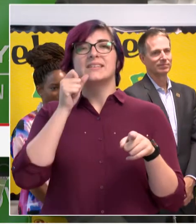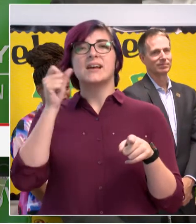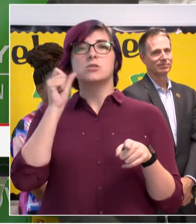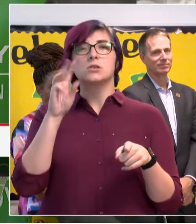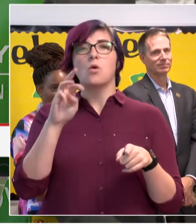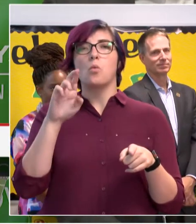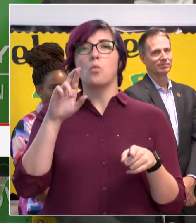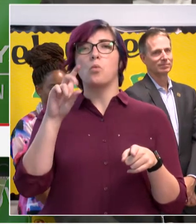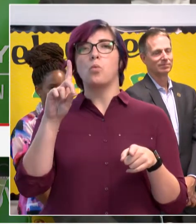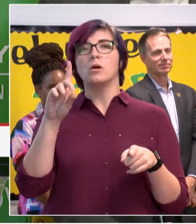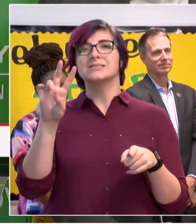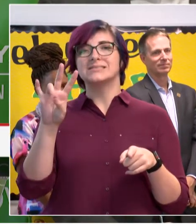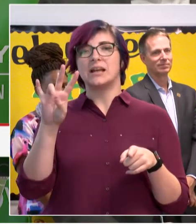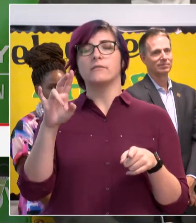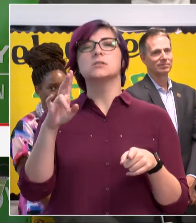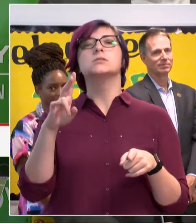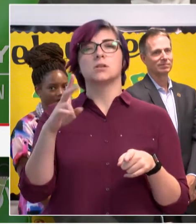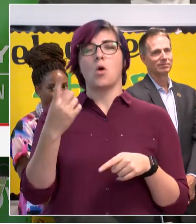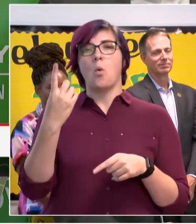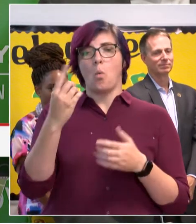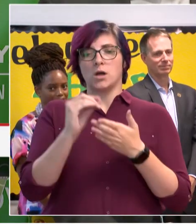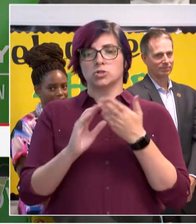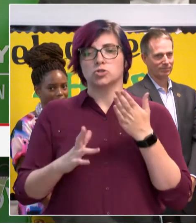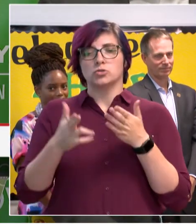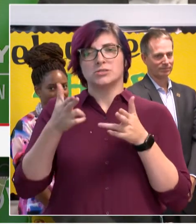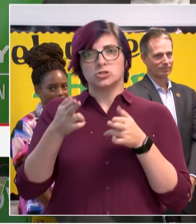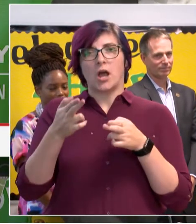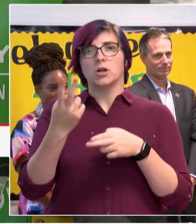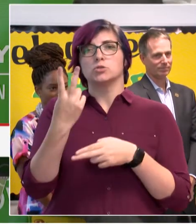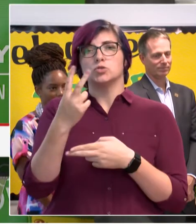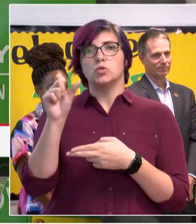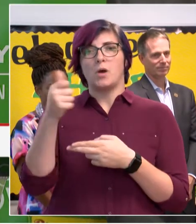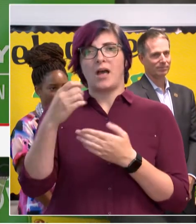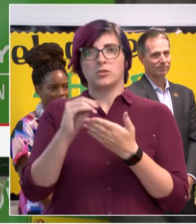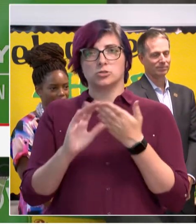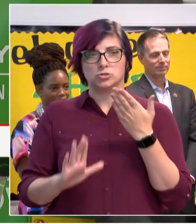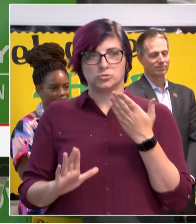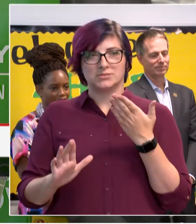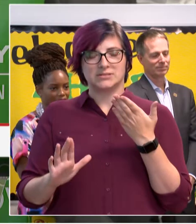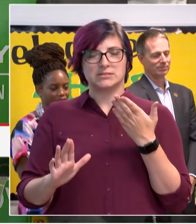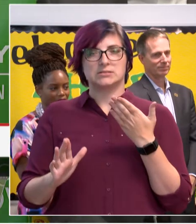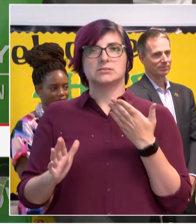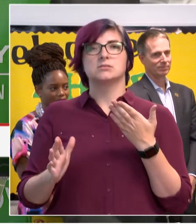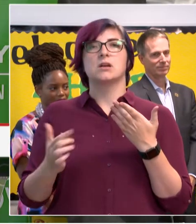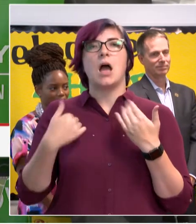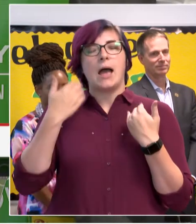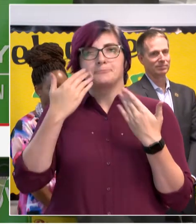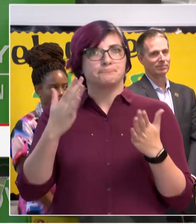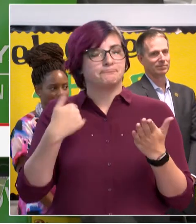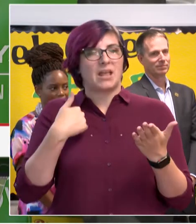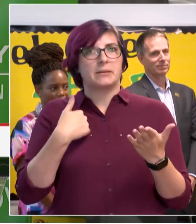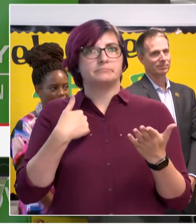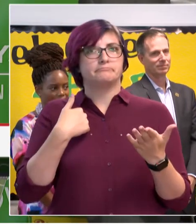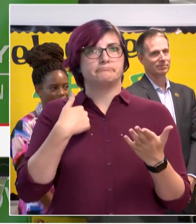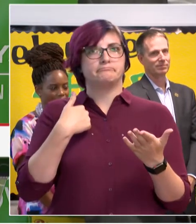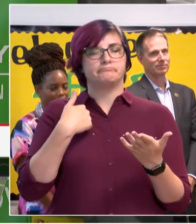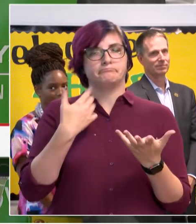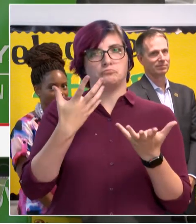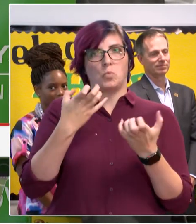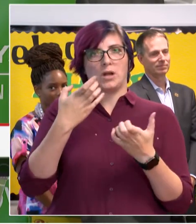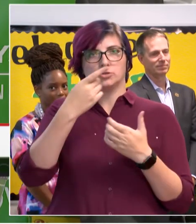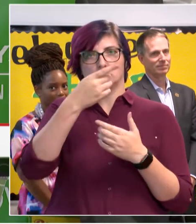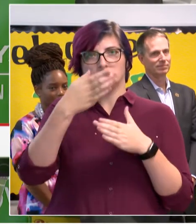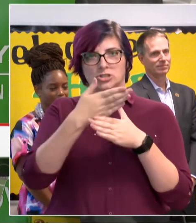situation where one student shot 2 other students, and I don't know. I'm interested in your sharing your thoughts about getting